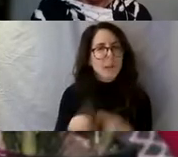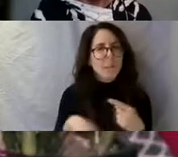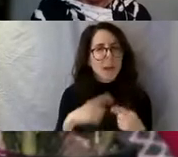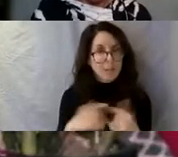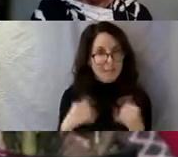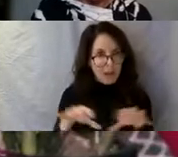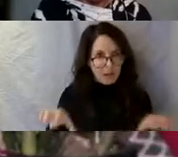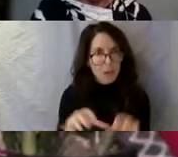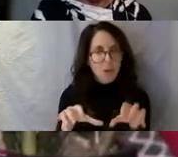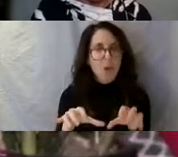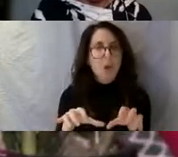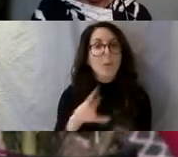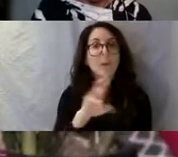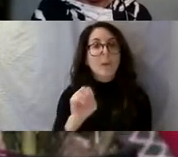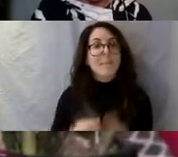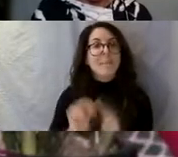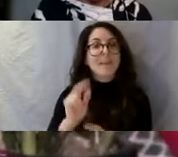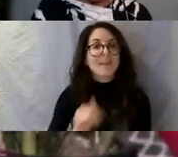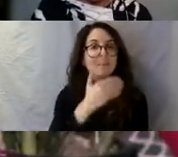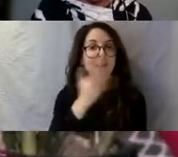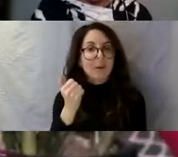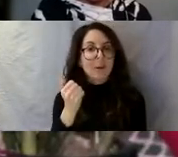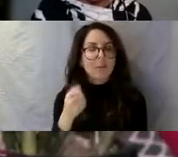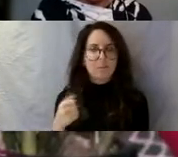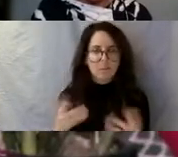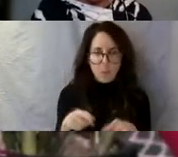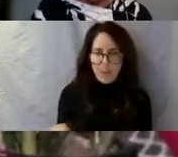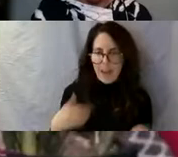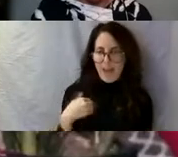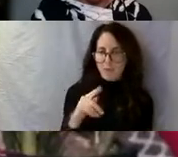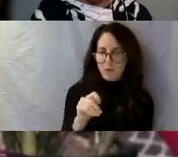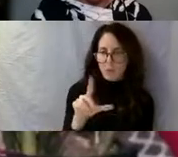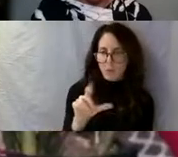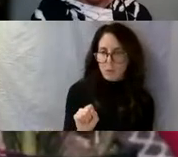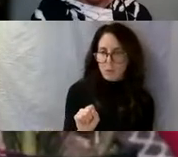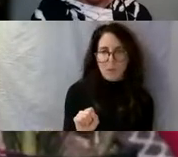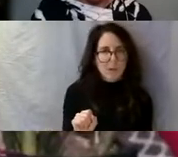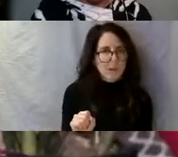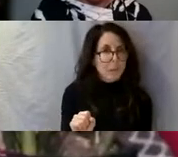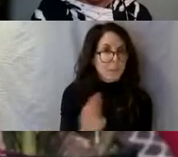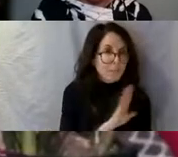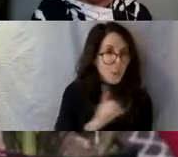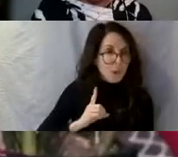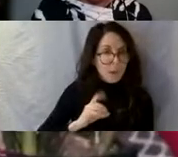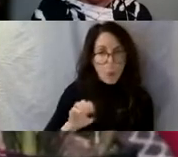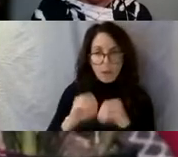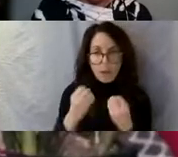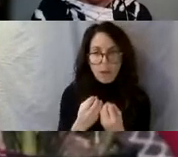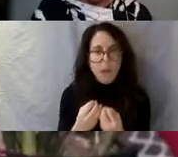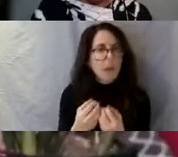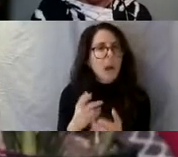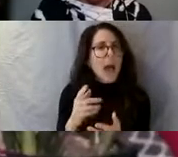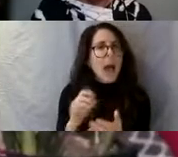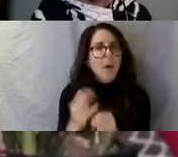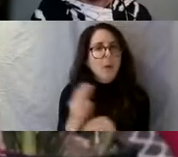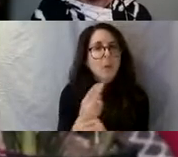better. What tools do we hold as boards and organizations that could be used in not just our